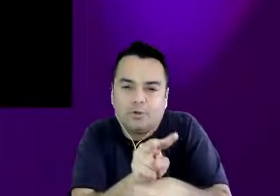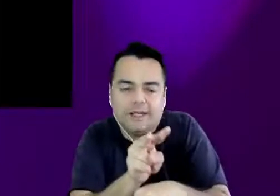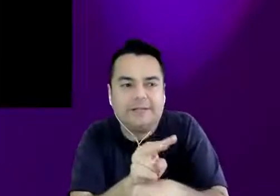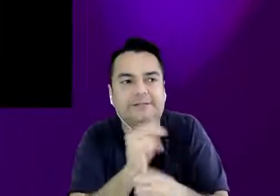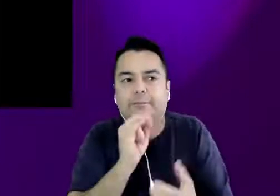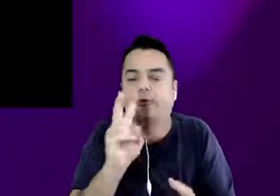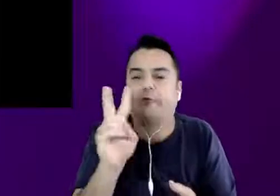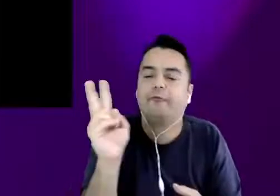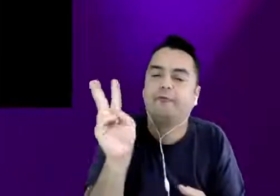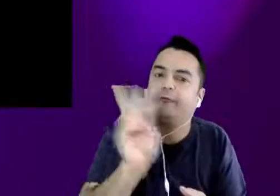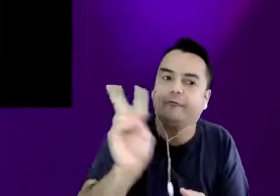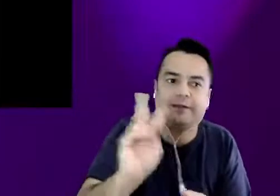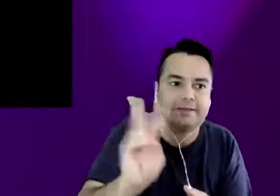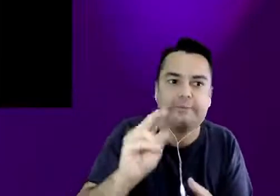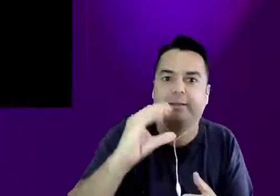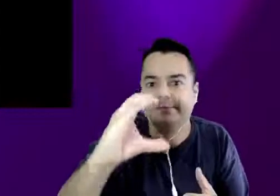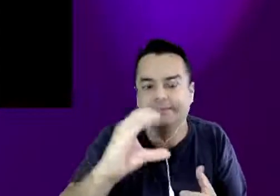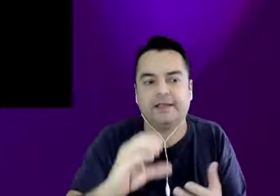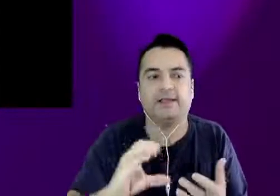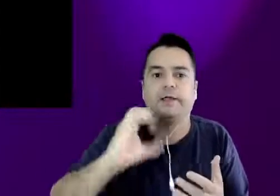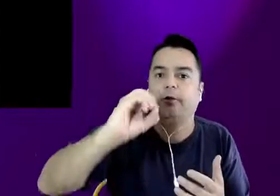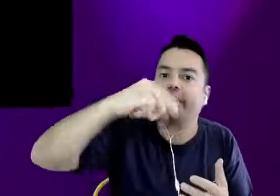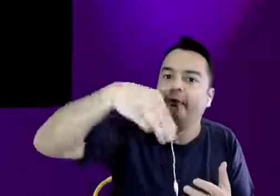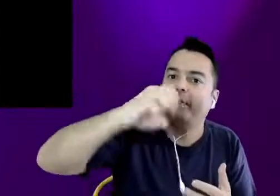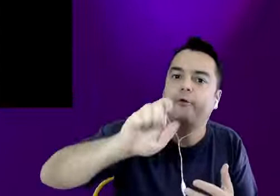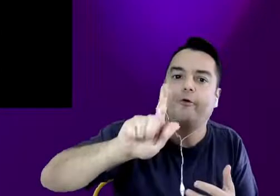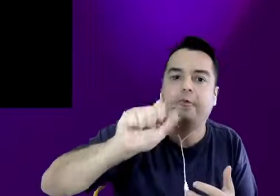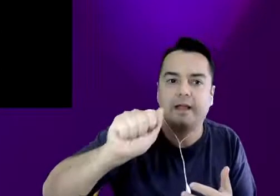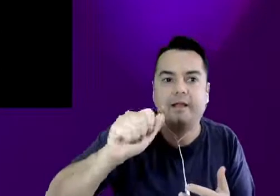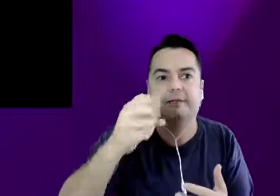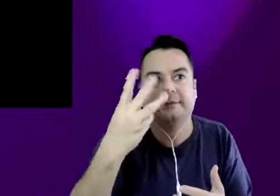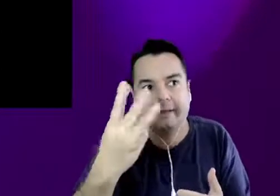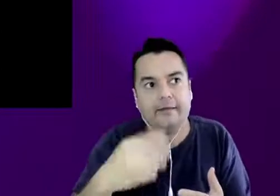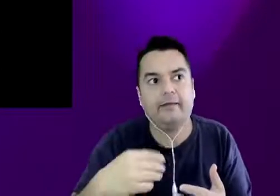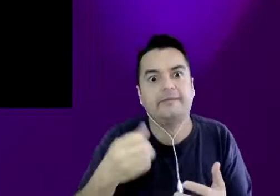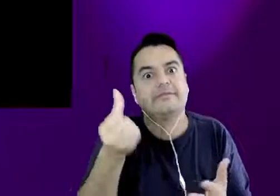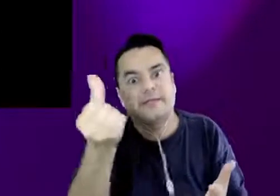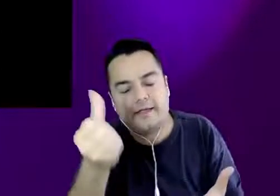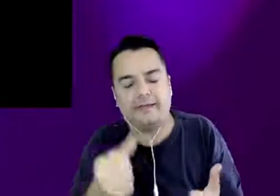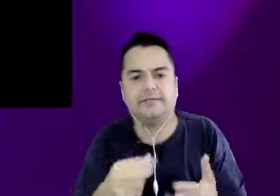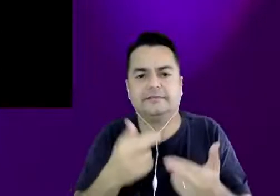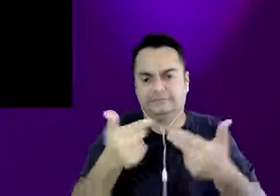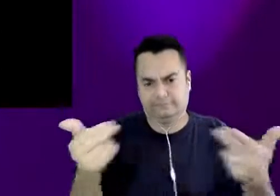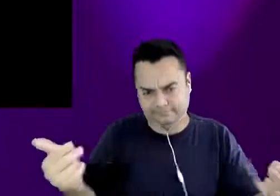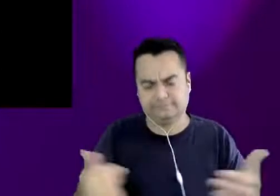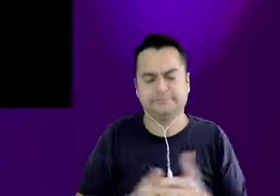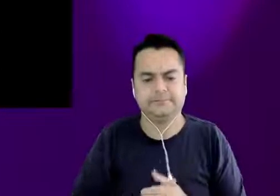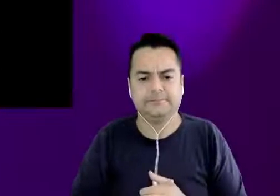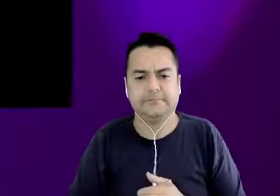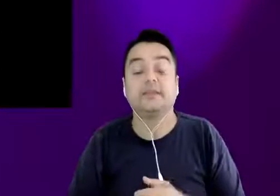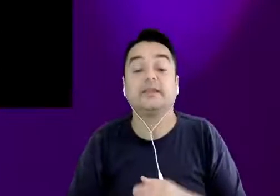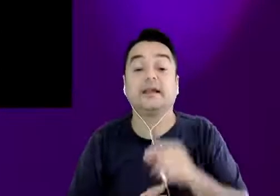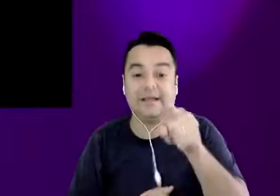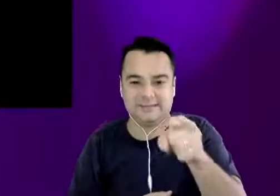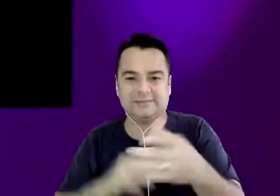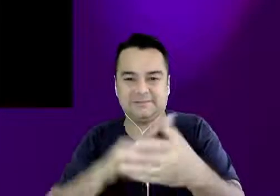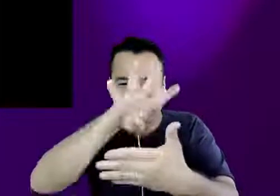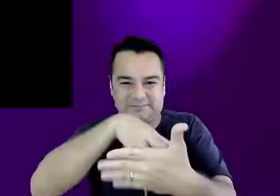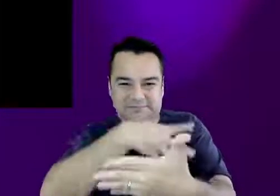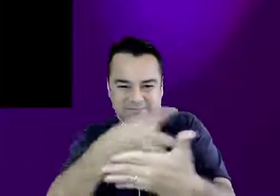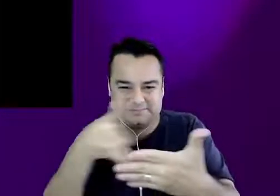omega-3, more than omega-6, okay? And then this compound called the SIRT 500 plus that you can get